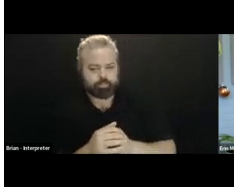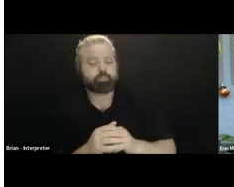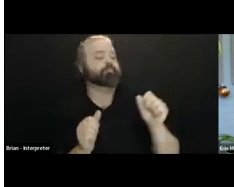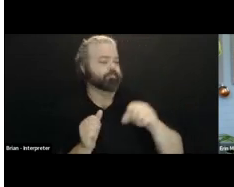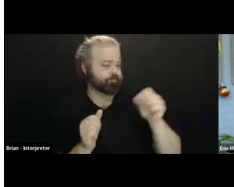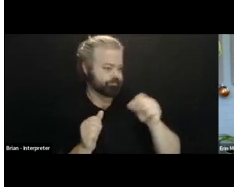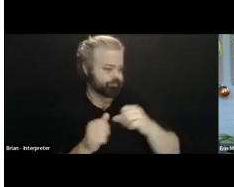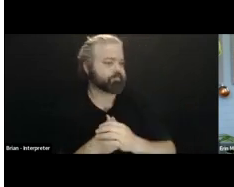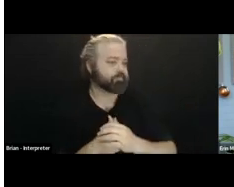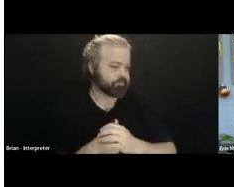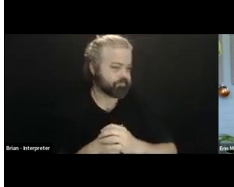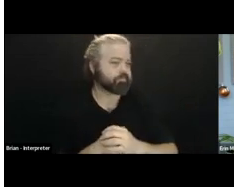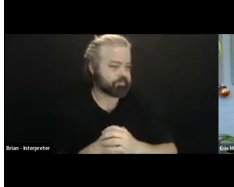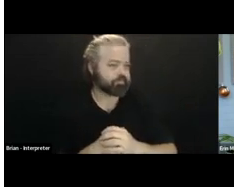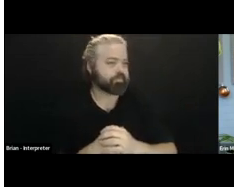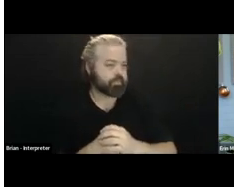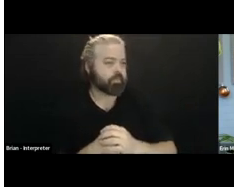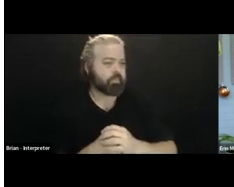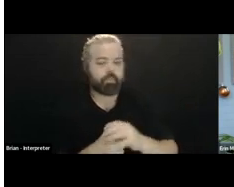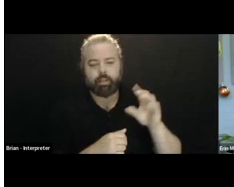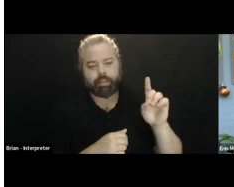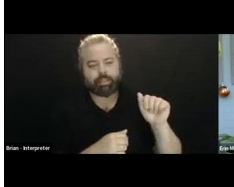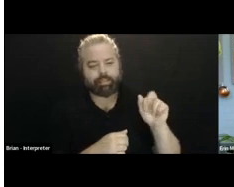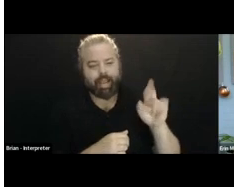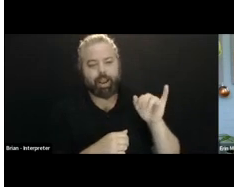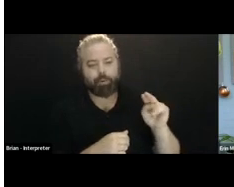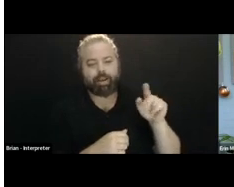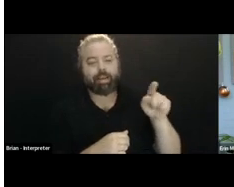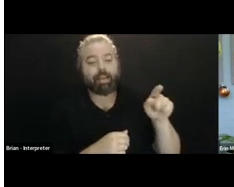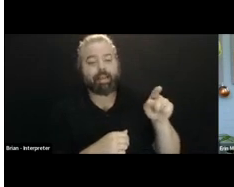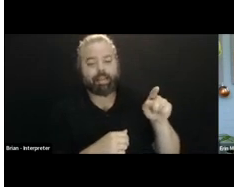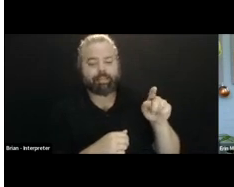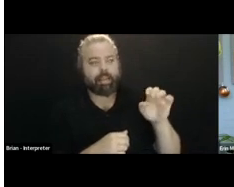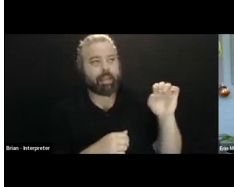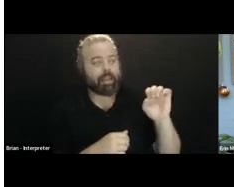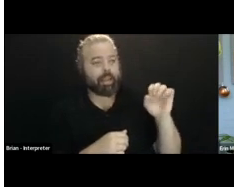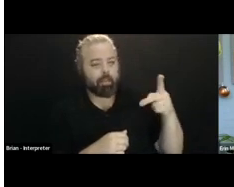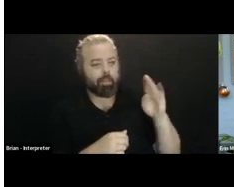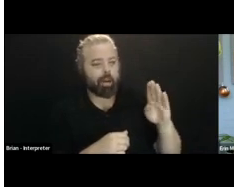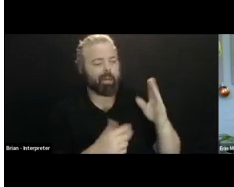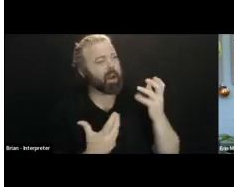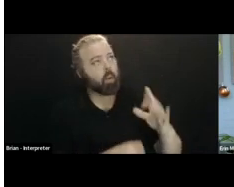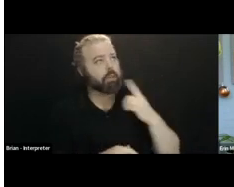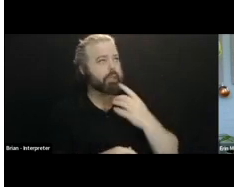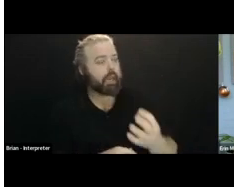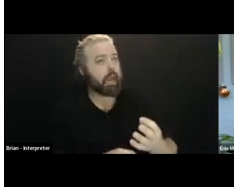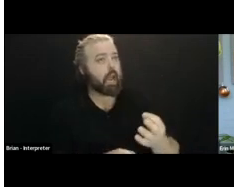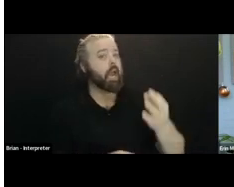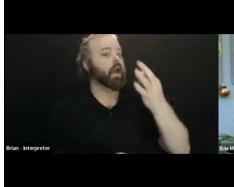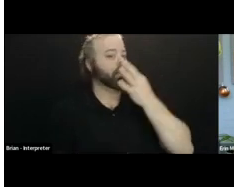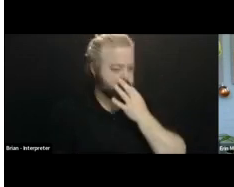Yes, and Darren is an EPUB. I hesitate to use the word expert, but he's definitely the expert, I think, in our